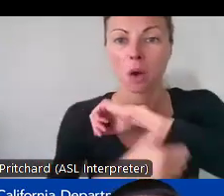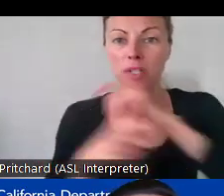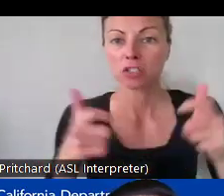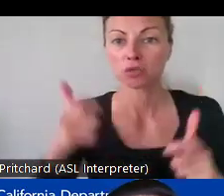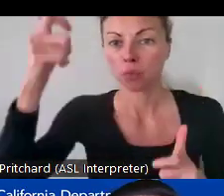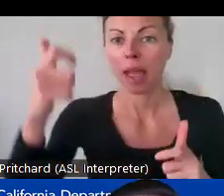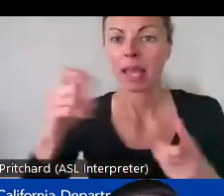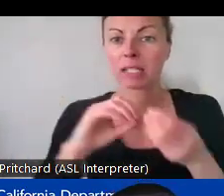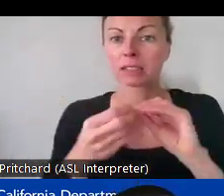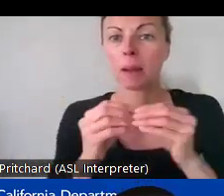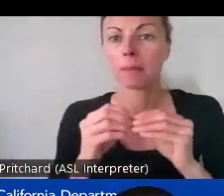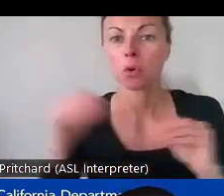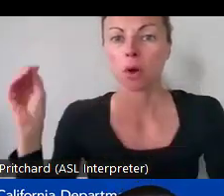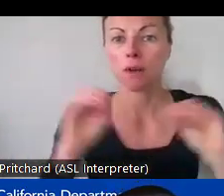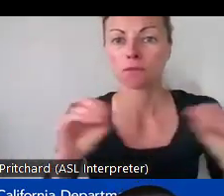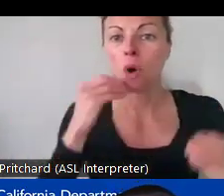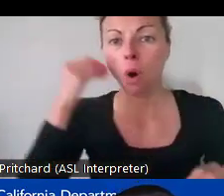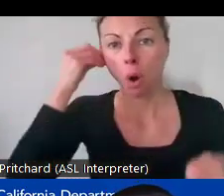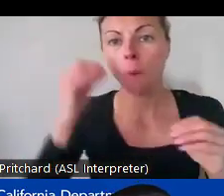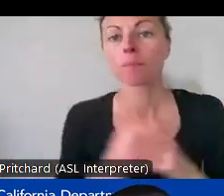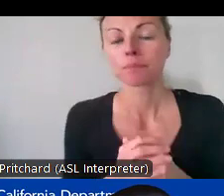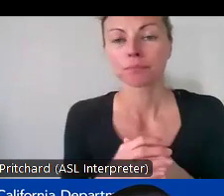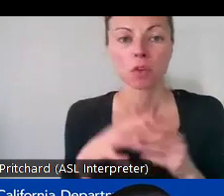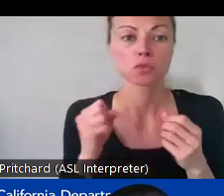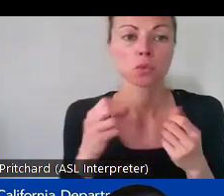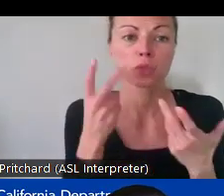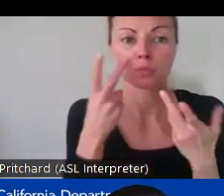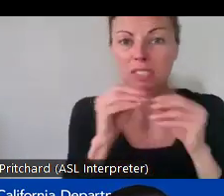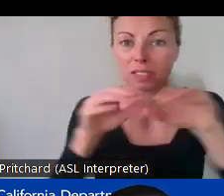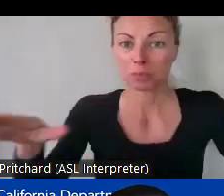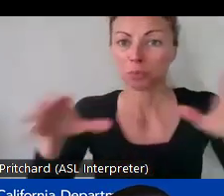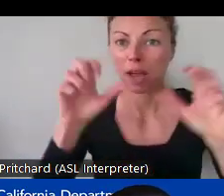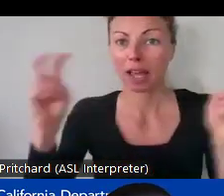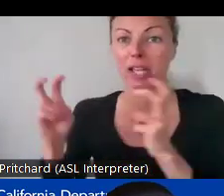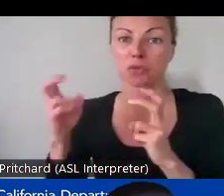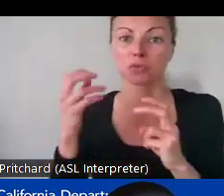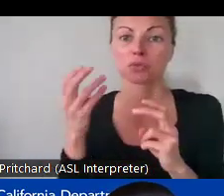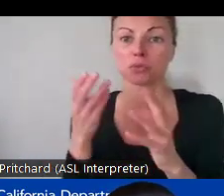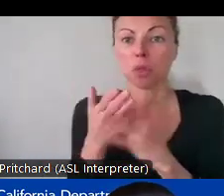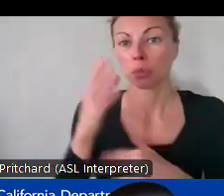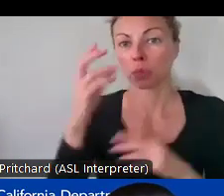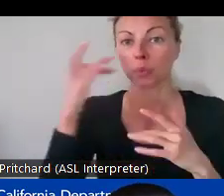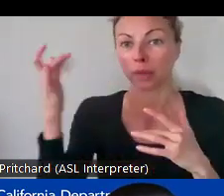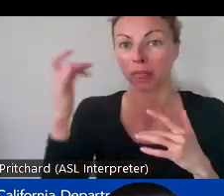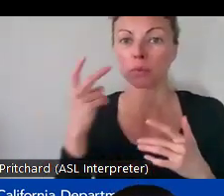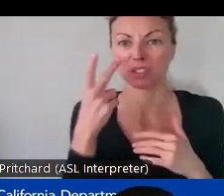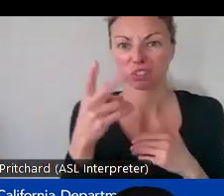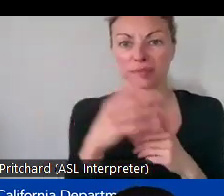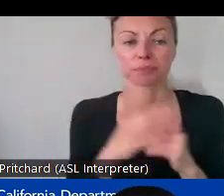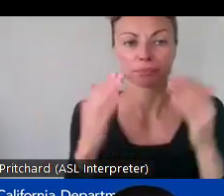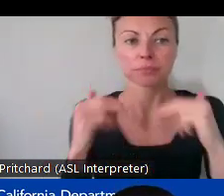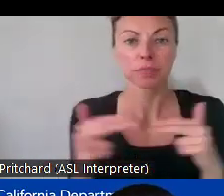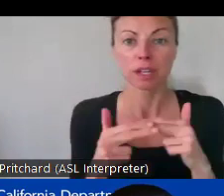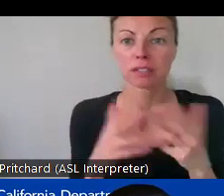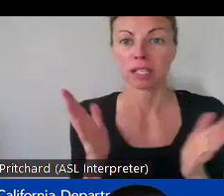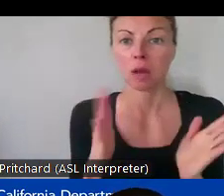are critical as we inform our stakeholders about how widespread this issue is in California. Next slide, please. So I'm going to switch gears a